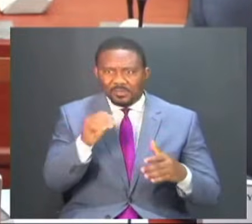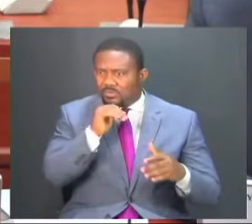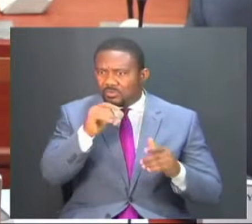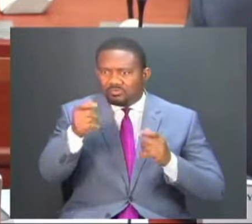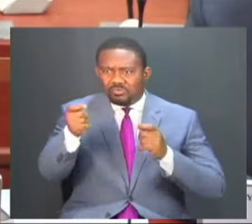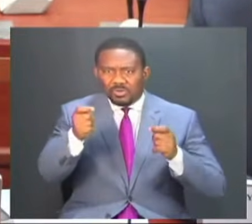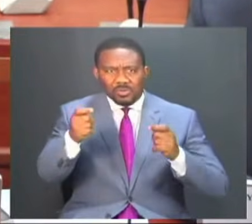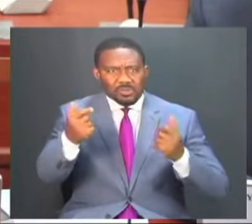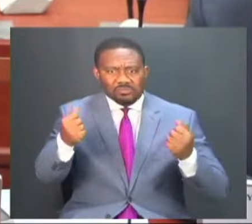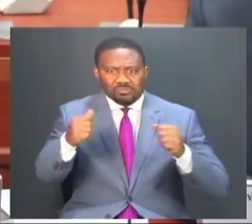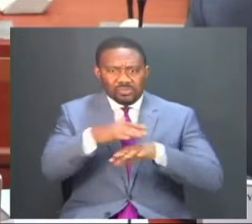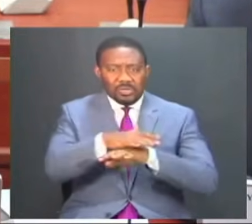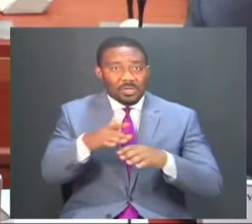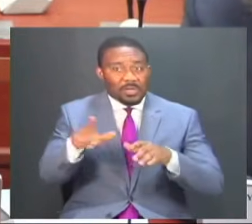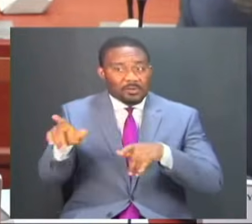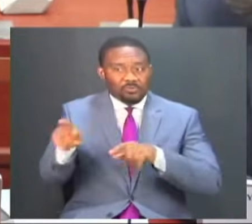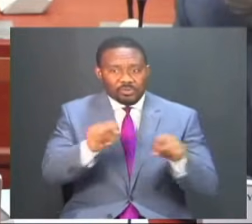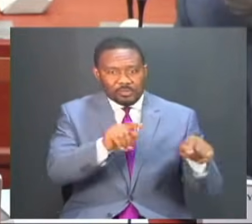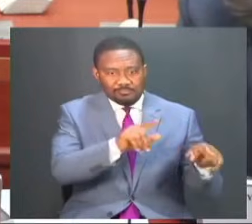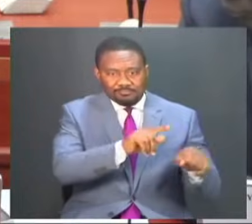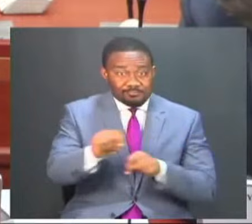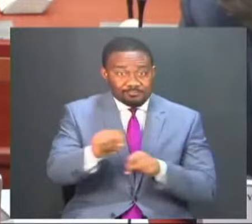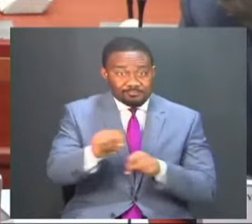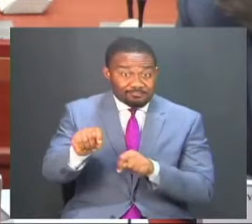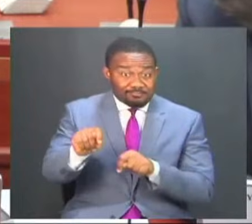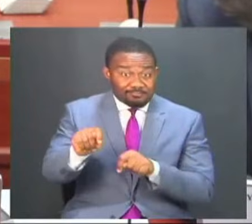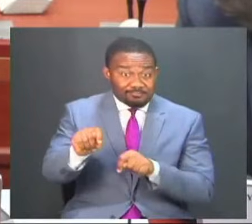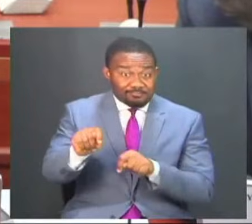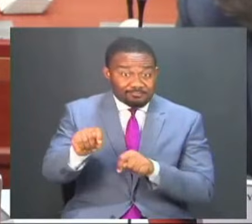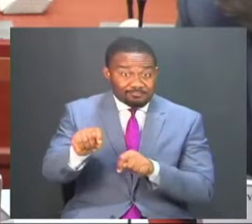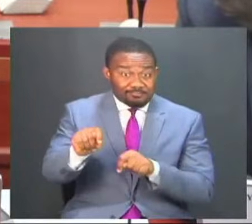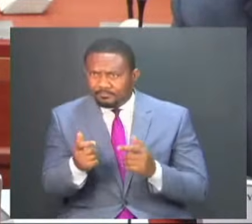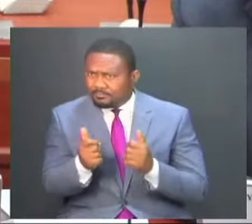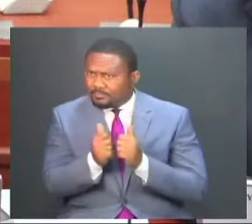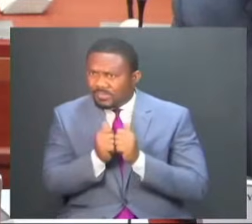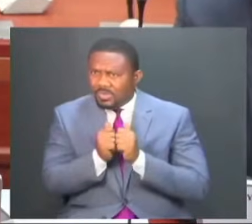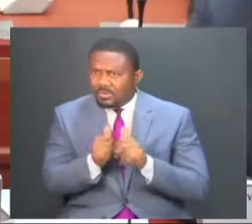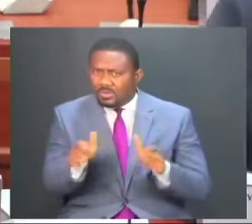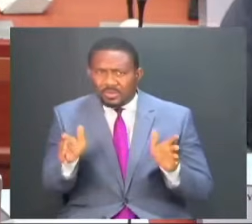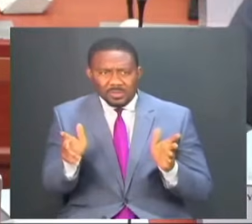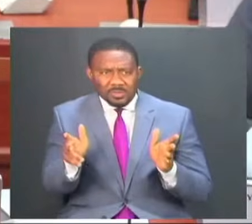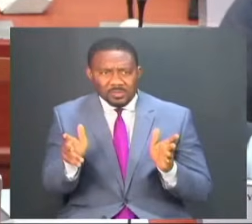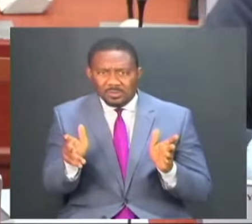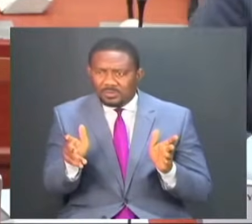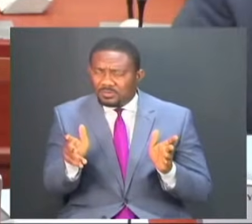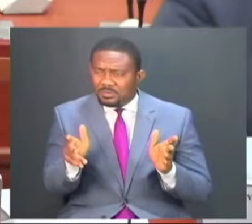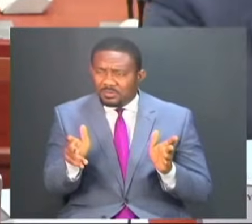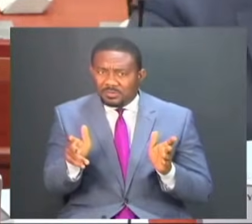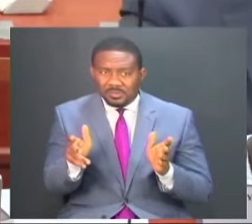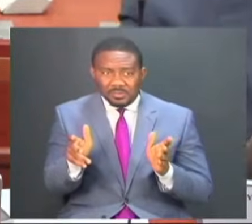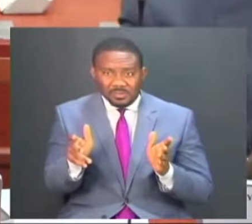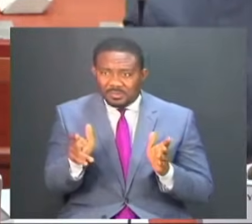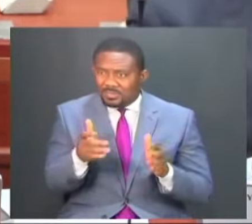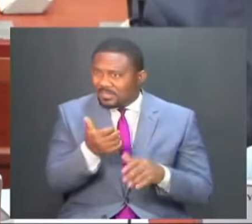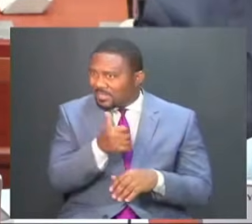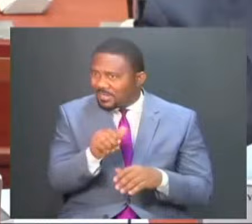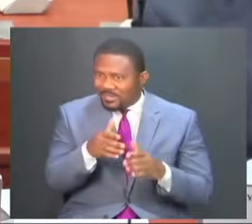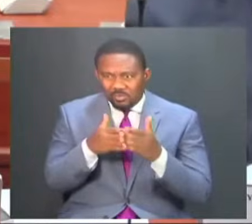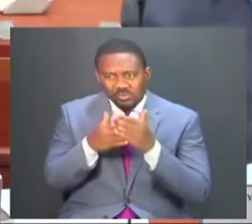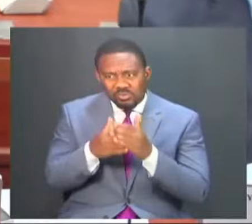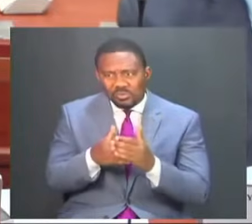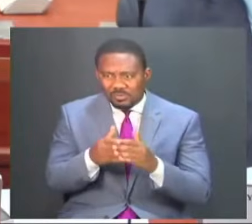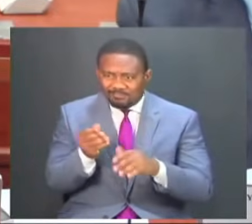young Ghanaians interact with virtual asset platforms without any institutional guidance. Although these